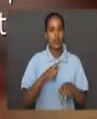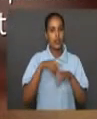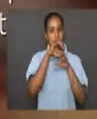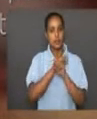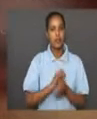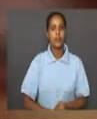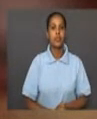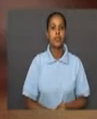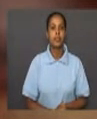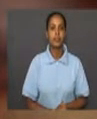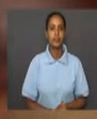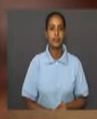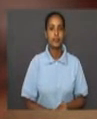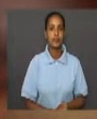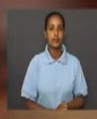Time's up.